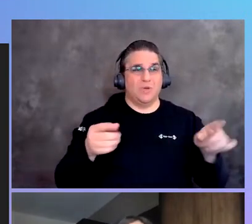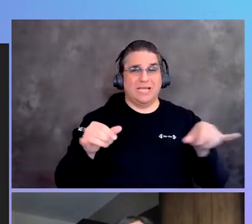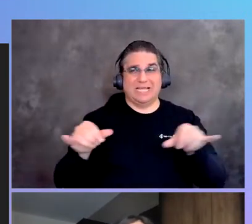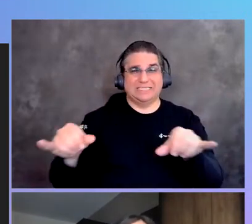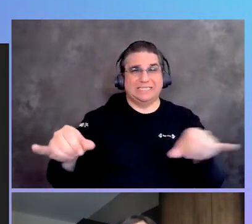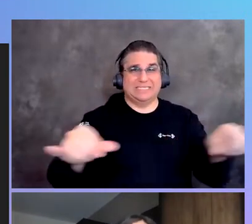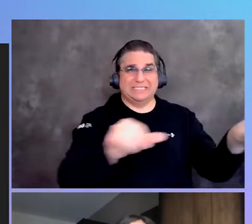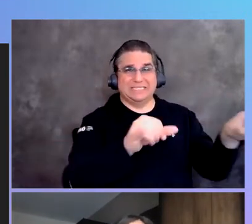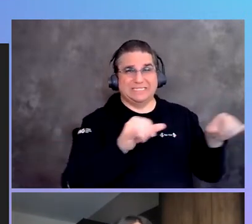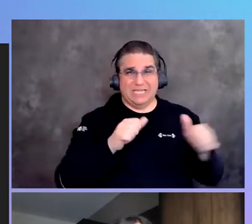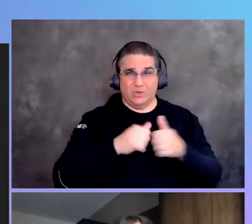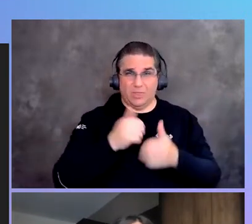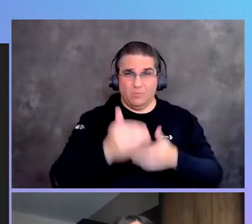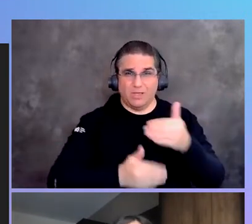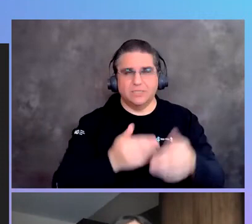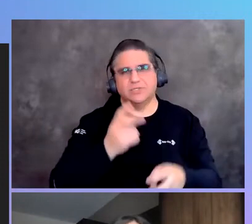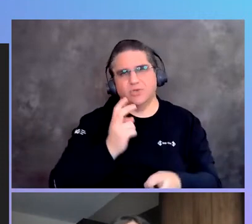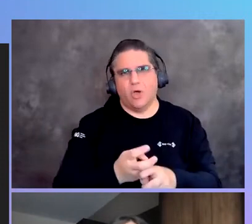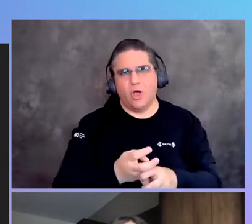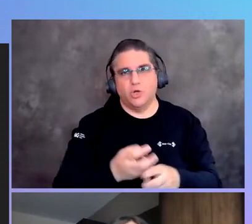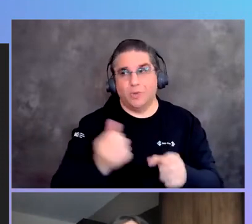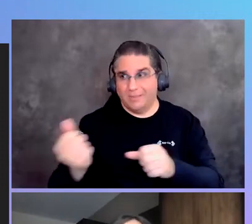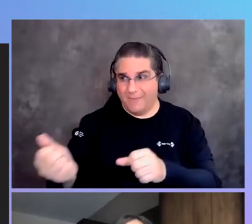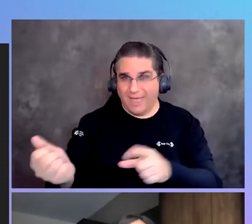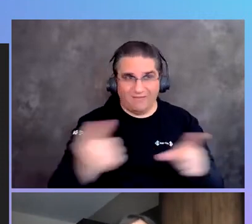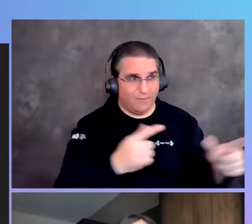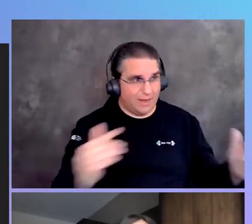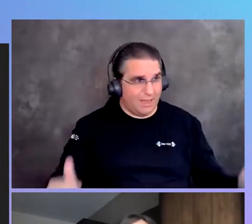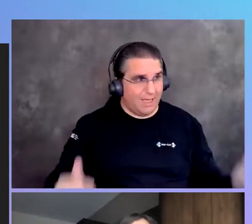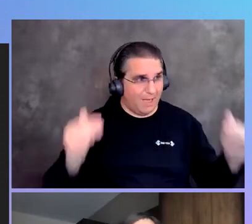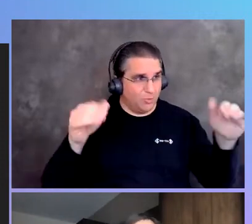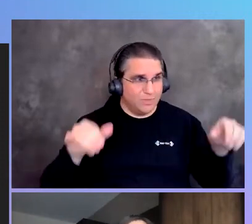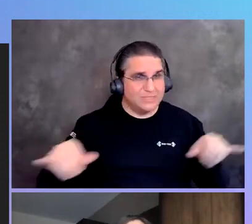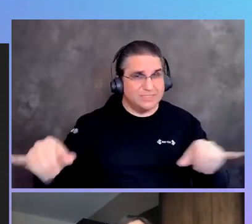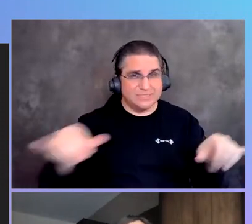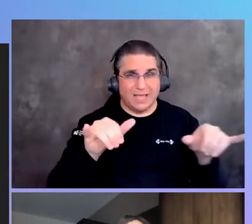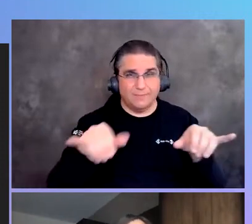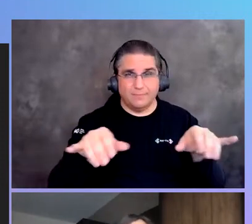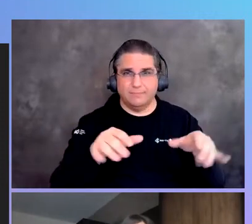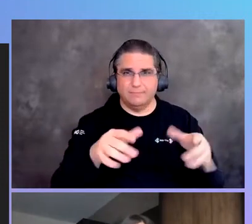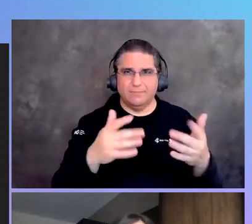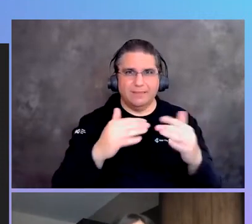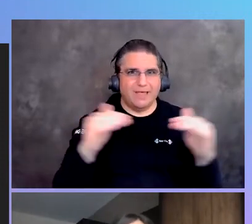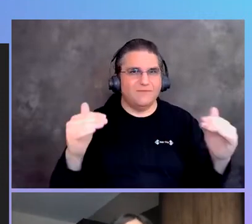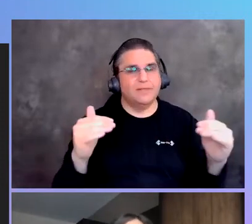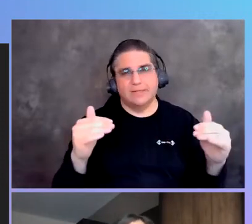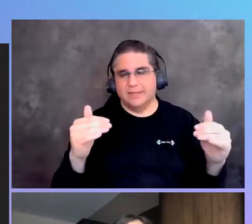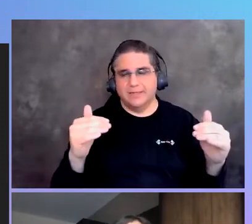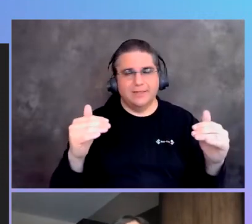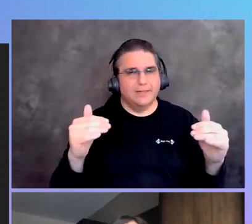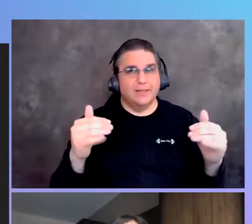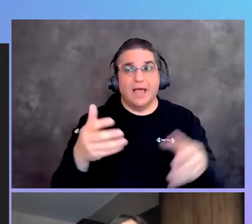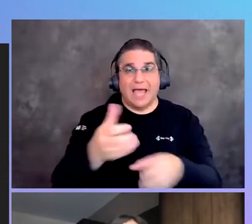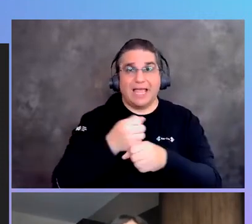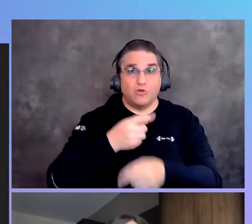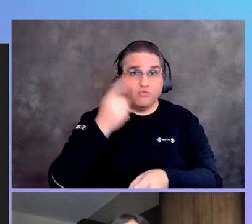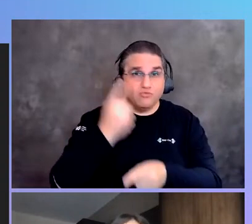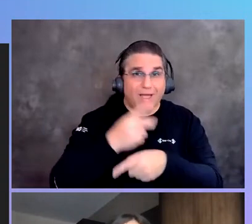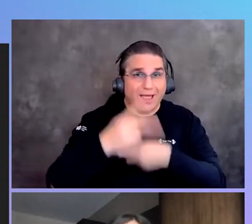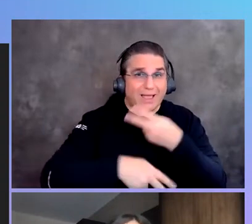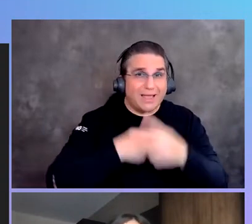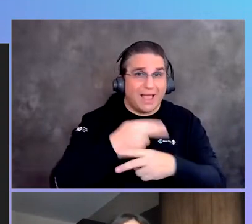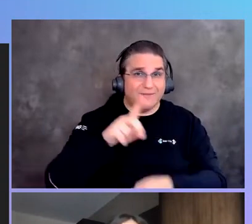across the process is hard, and having collecting the right kind of data is also